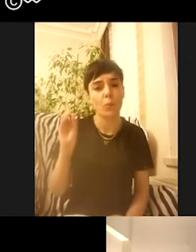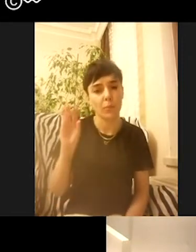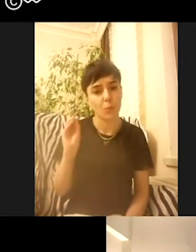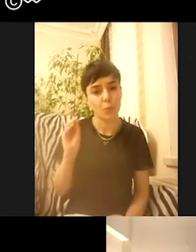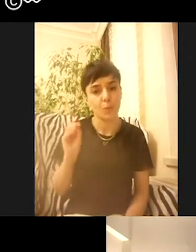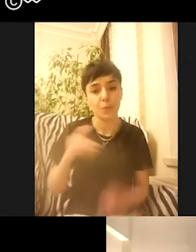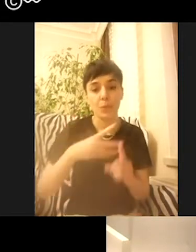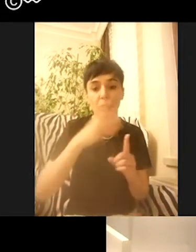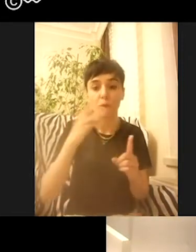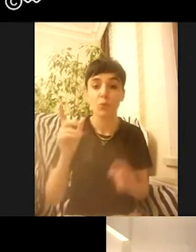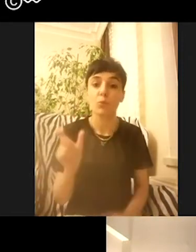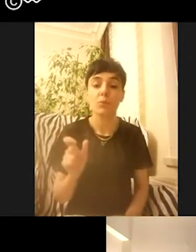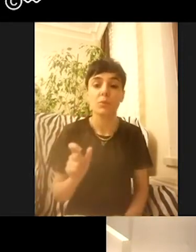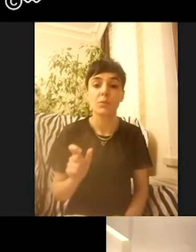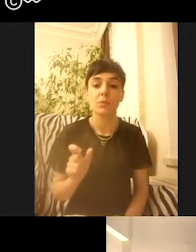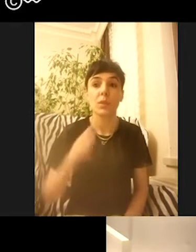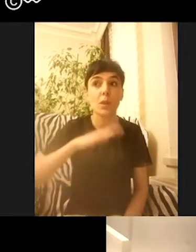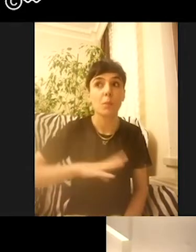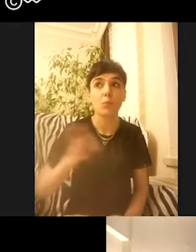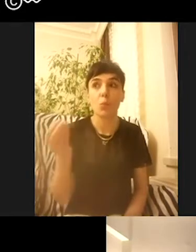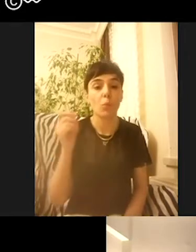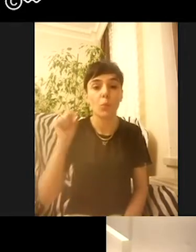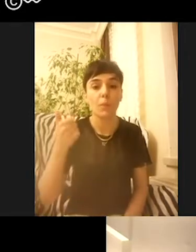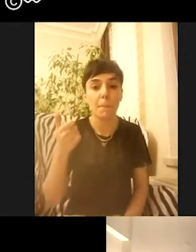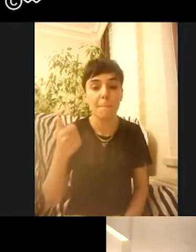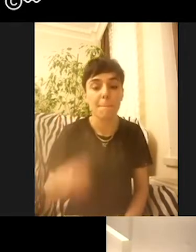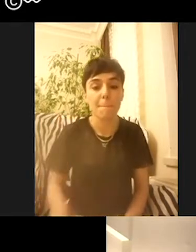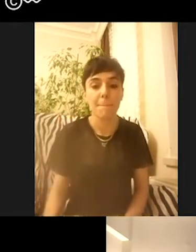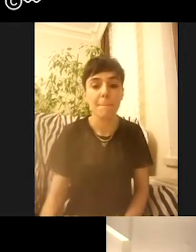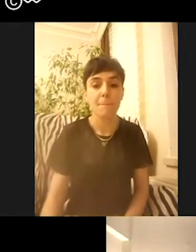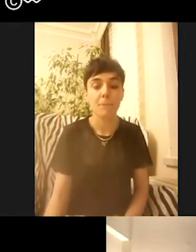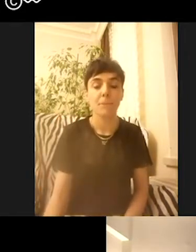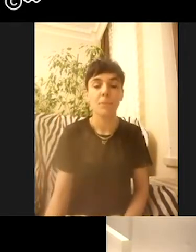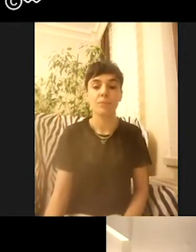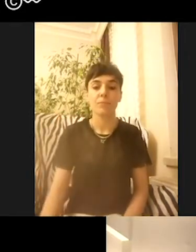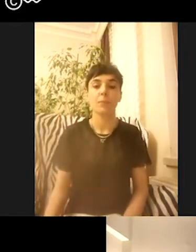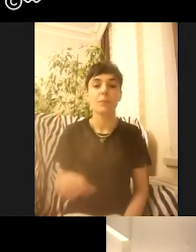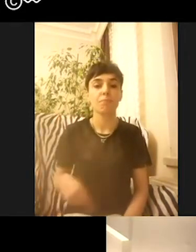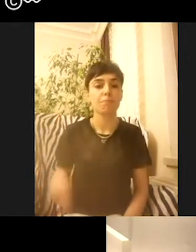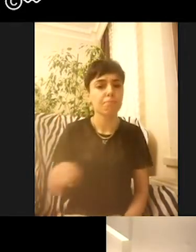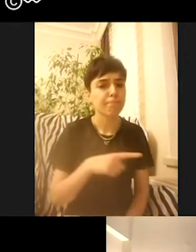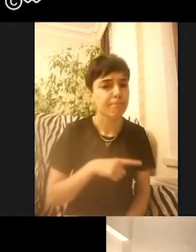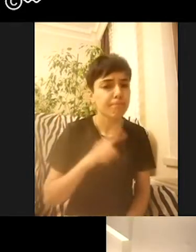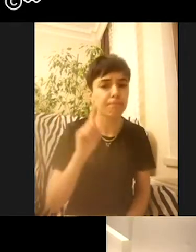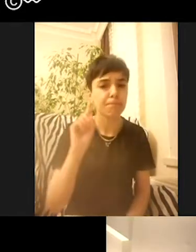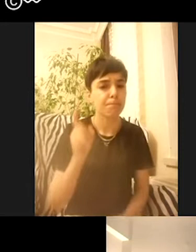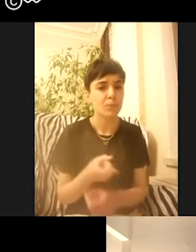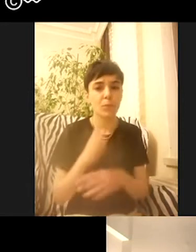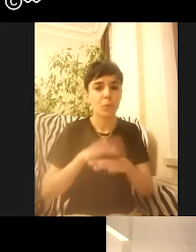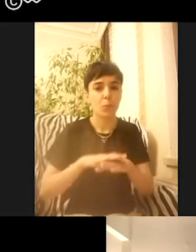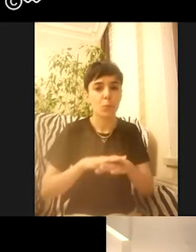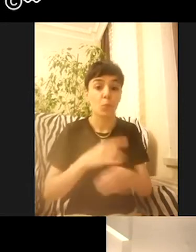is making us something over the time, and that is like part of our strength. I know, and also